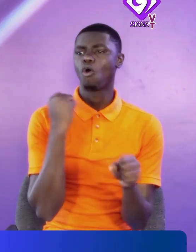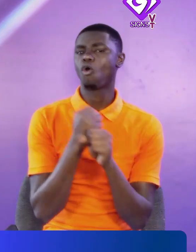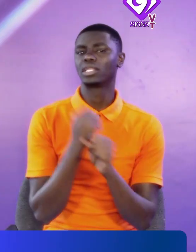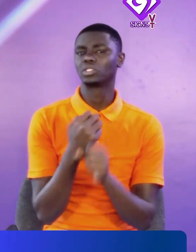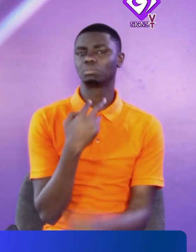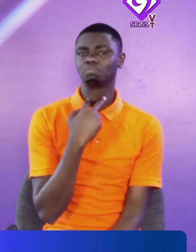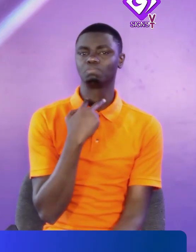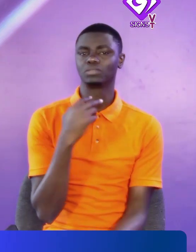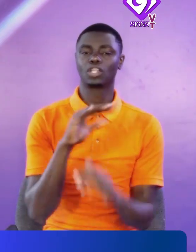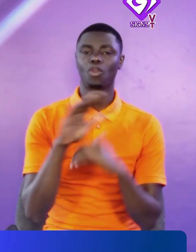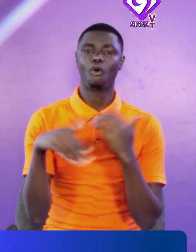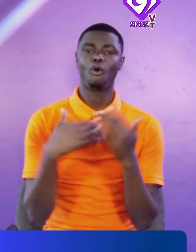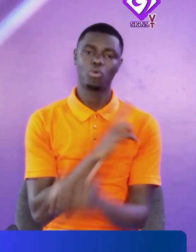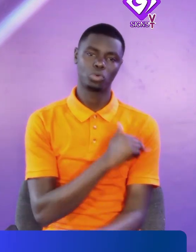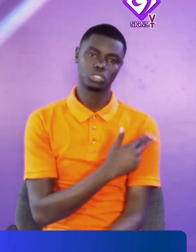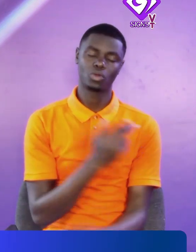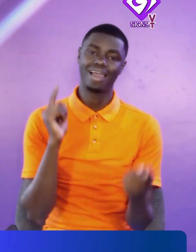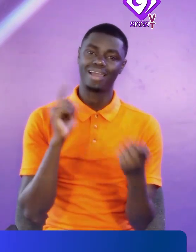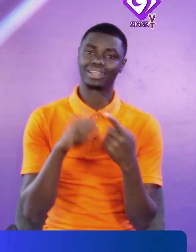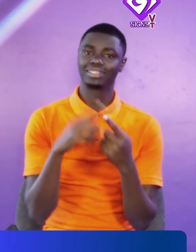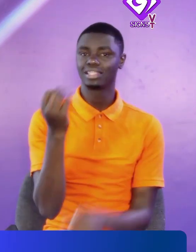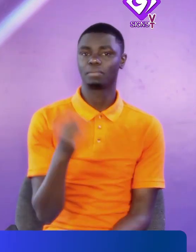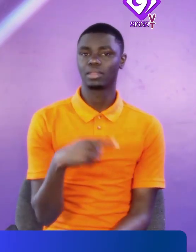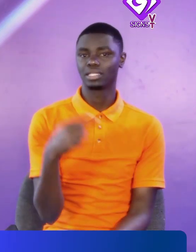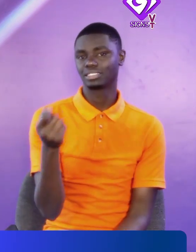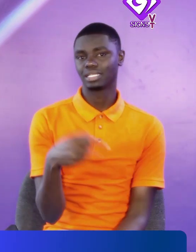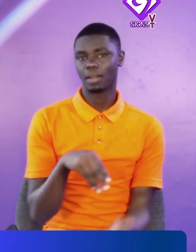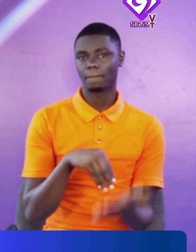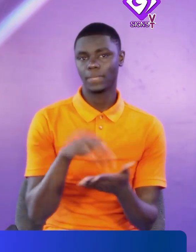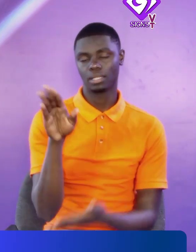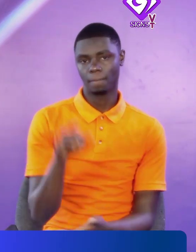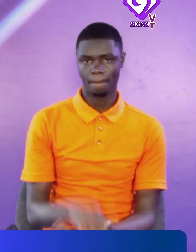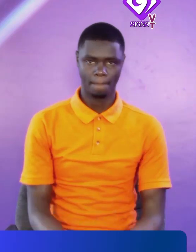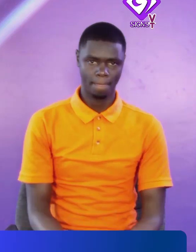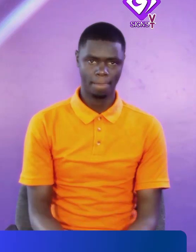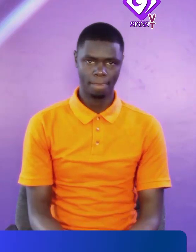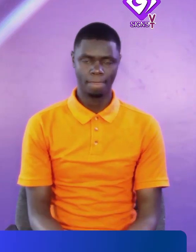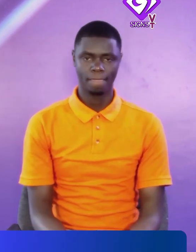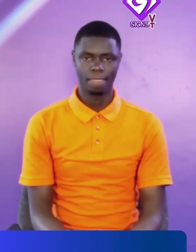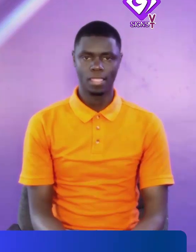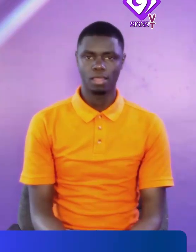all health facilities until their 3 months' salaries have been paid.